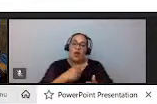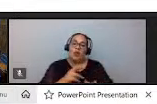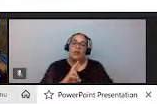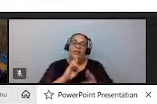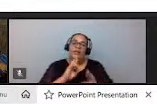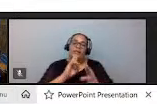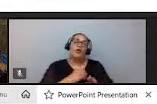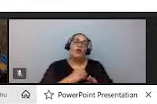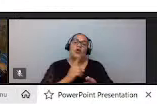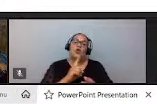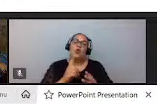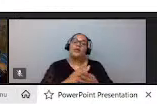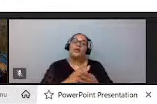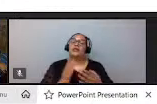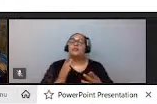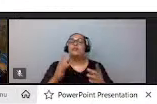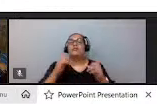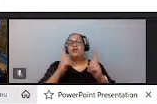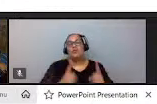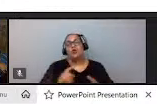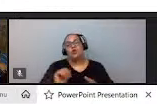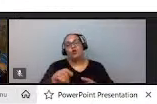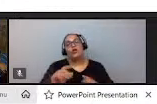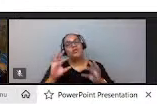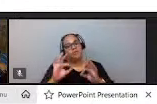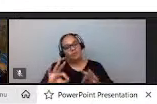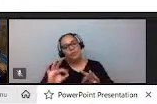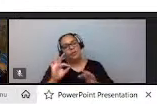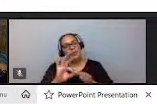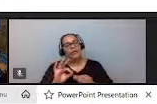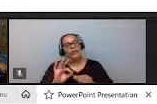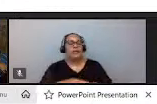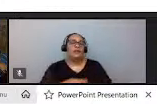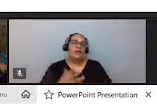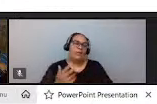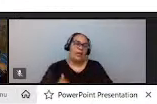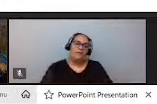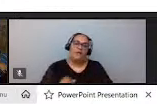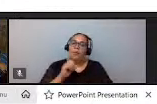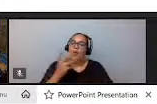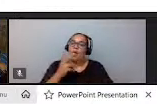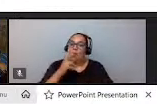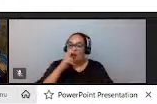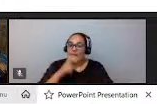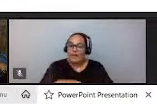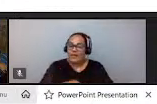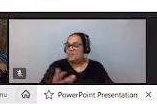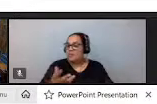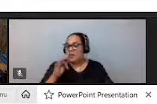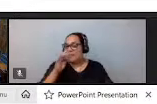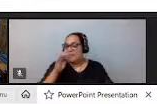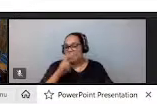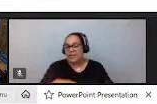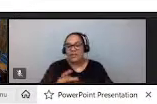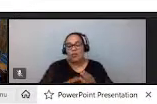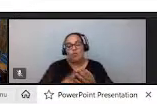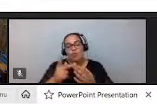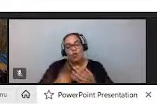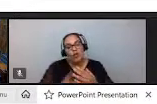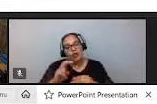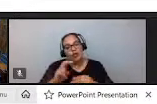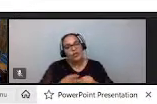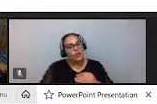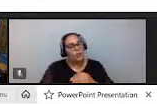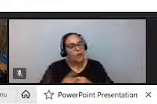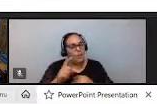responding to certain demand is then appropriate at the particular time and where needed if it needs that certain projects need to